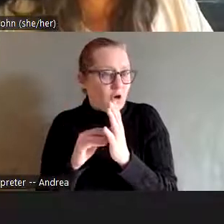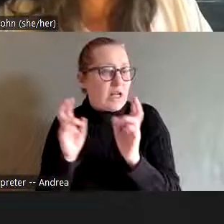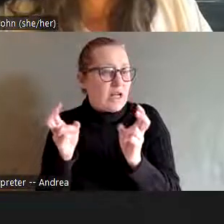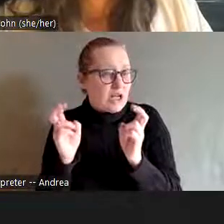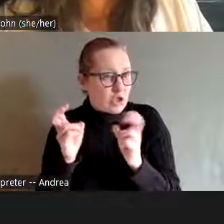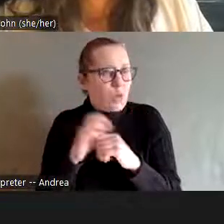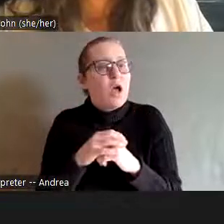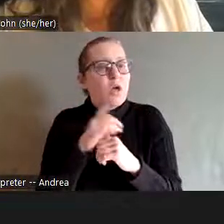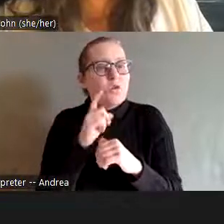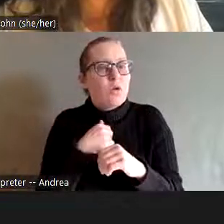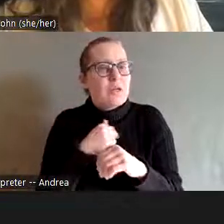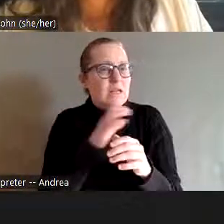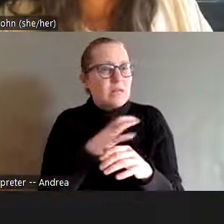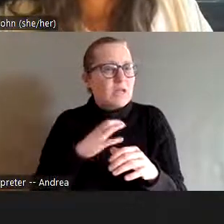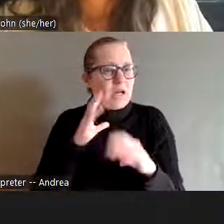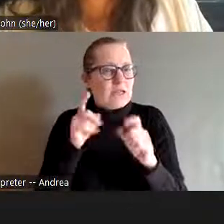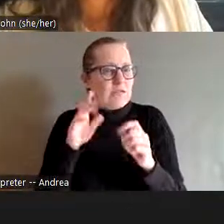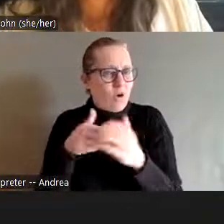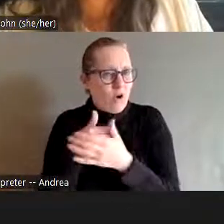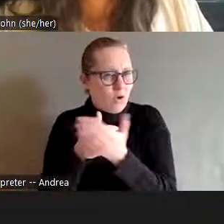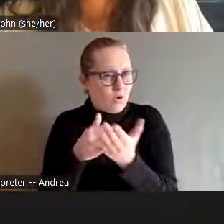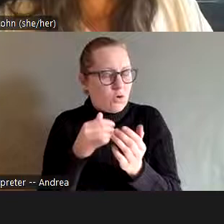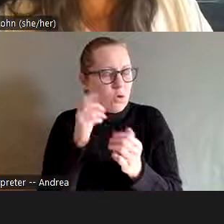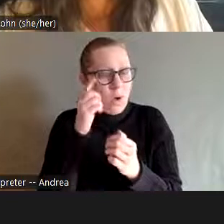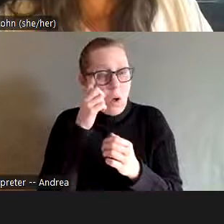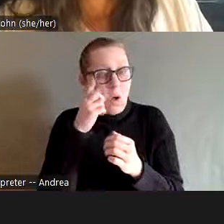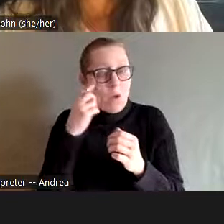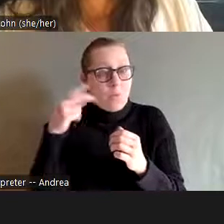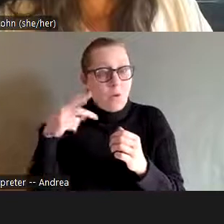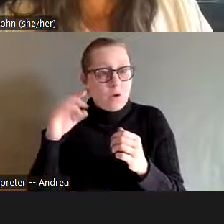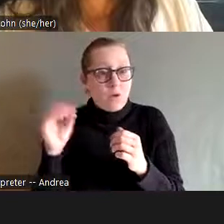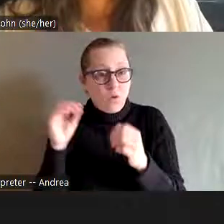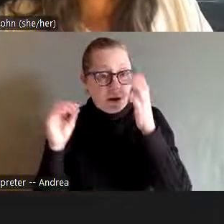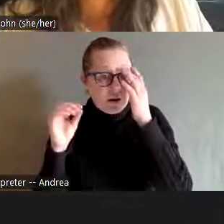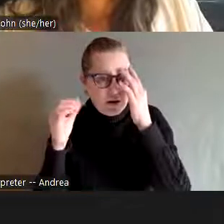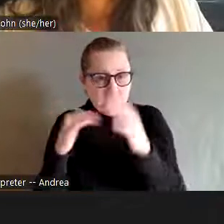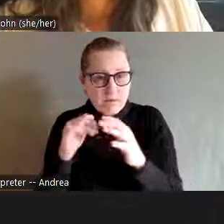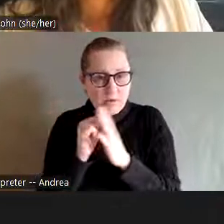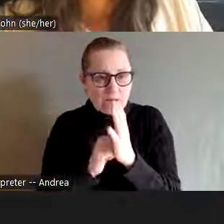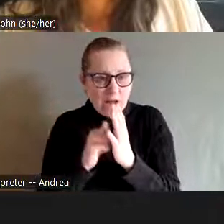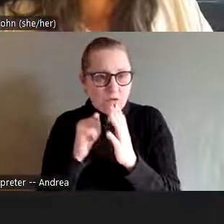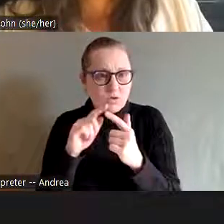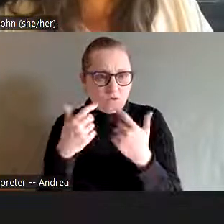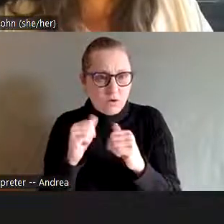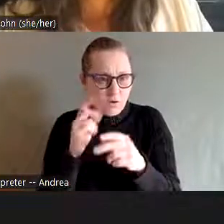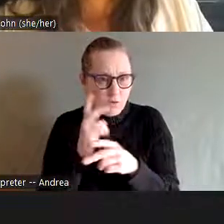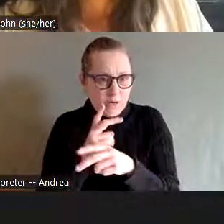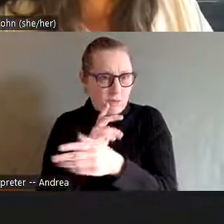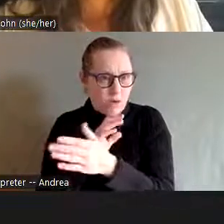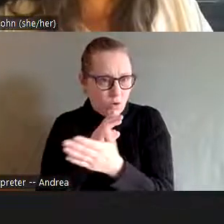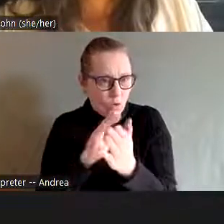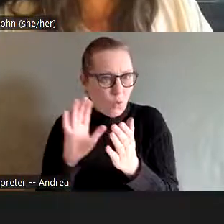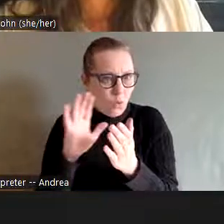the commission has actually given you all Portland, Oregon email accounts to try to keep your